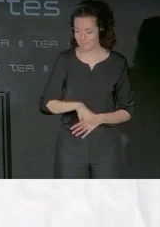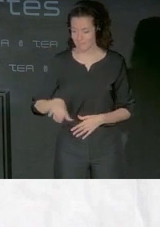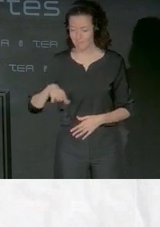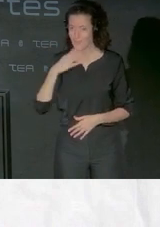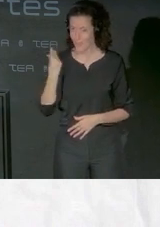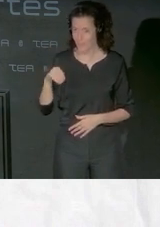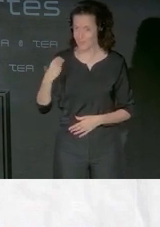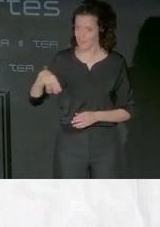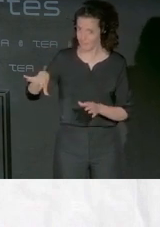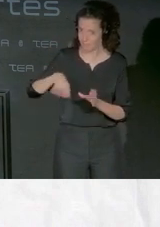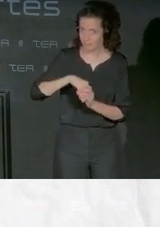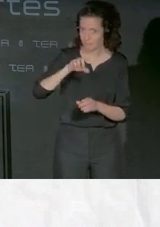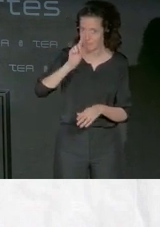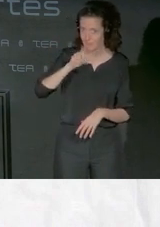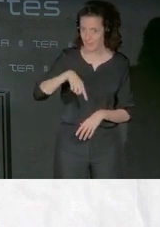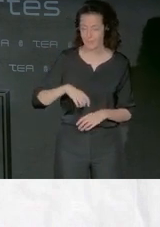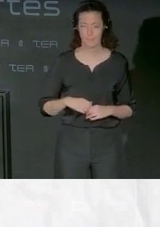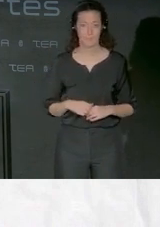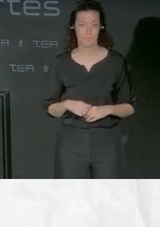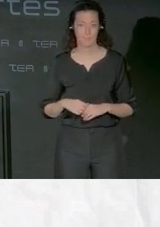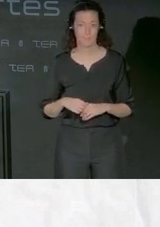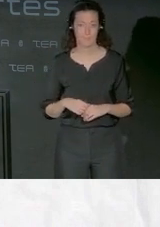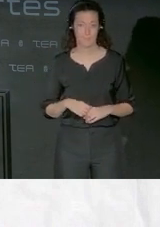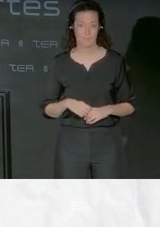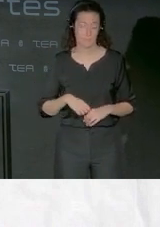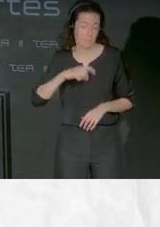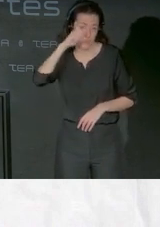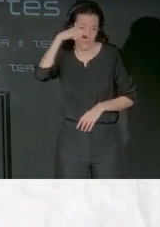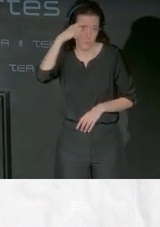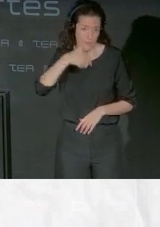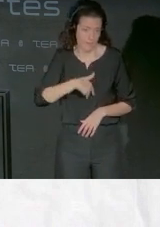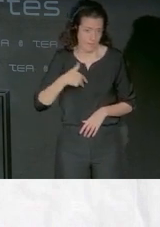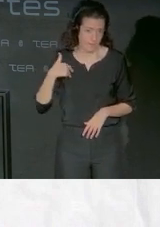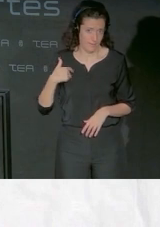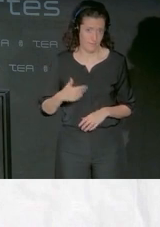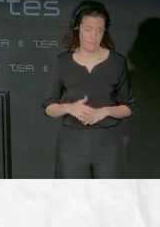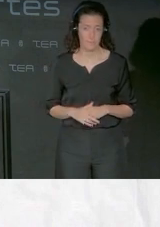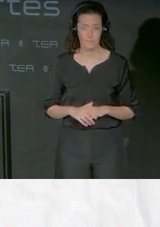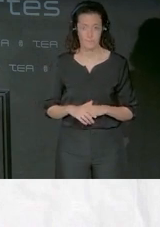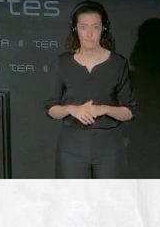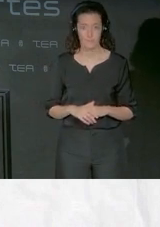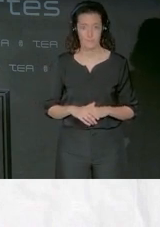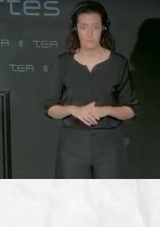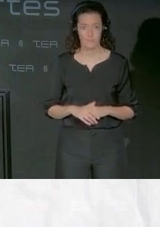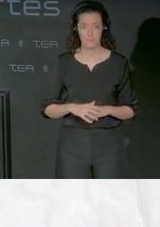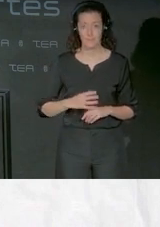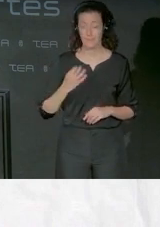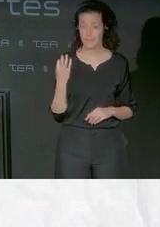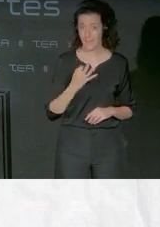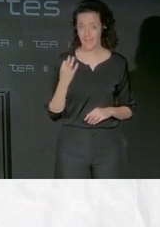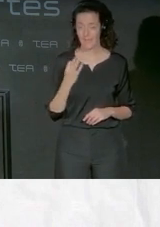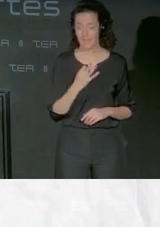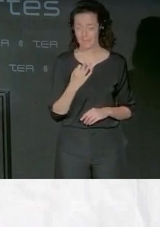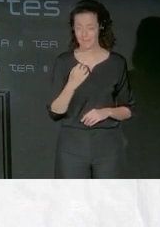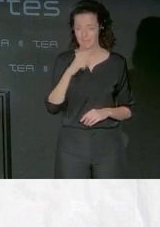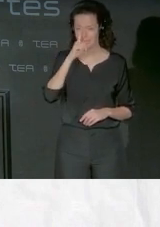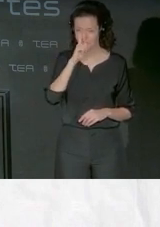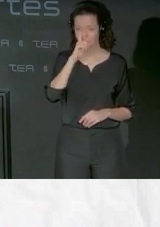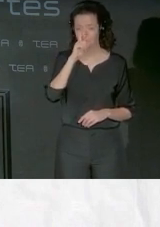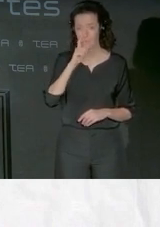But something I haven't mentioned yet is that video games are also part of cultural heritage, a form of cultural heritage, sorry. So there is also quite a lot